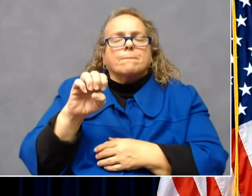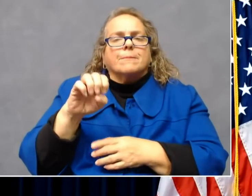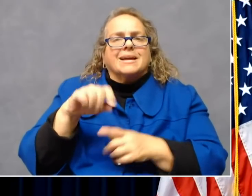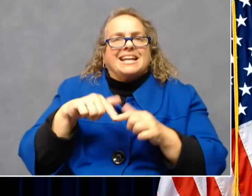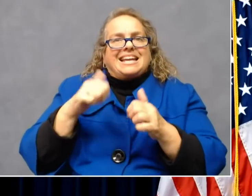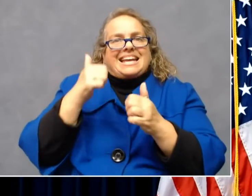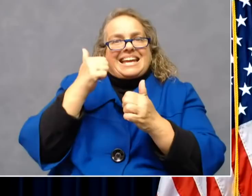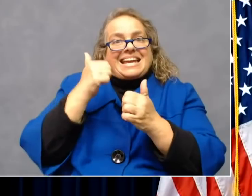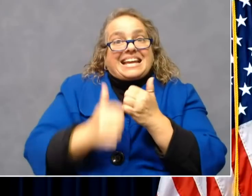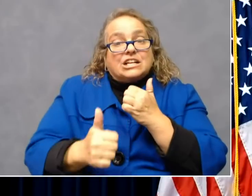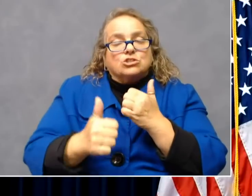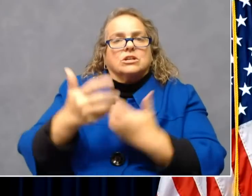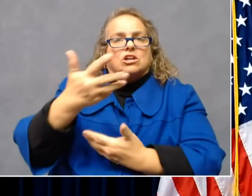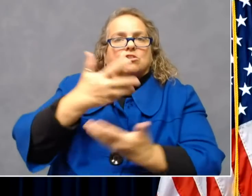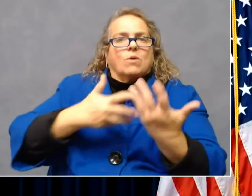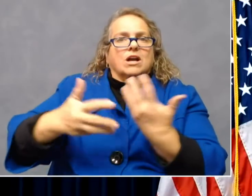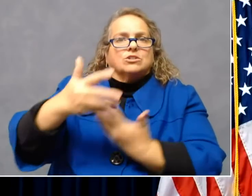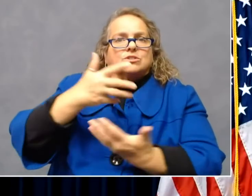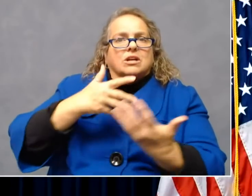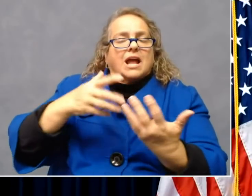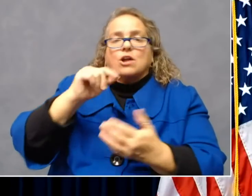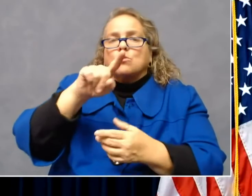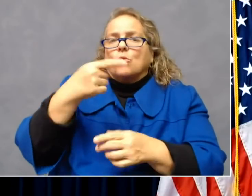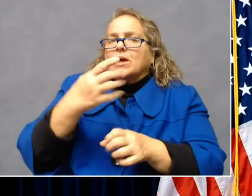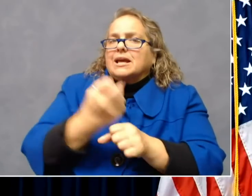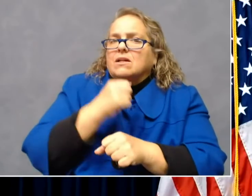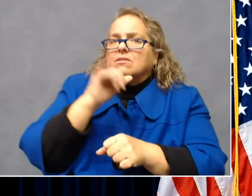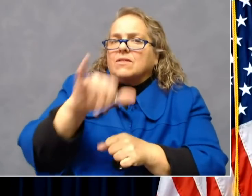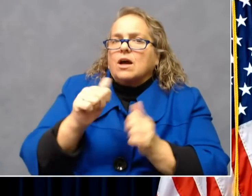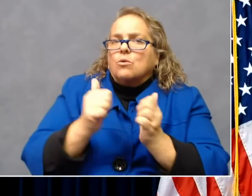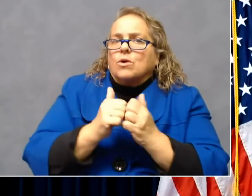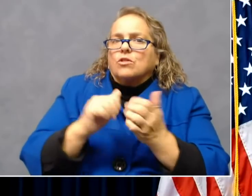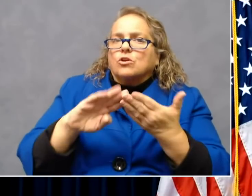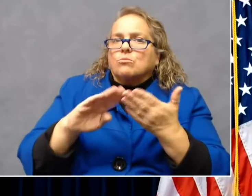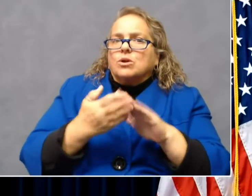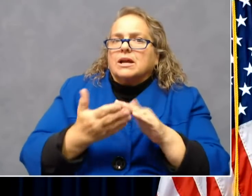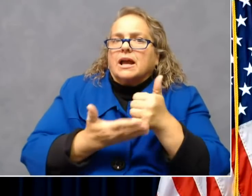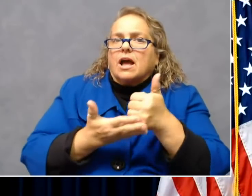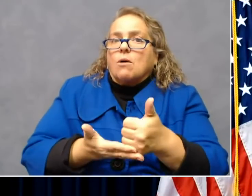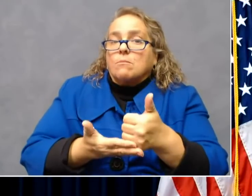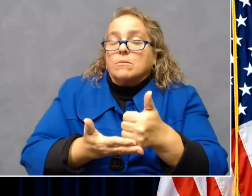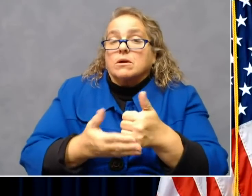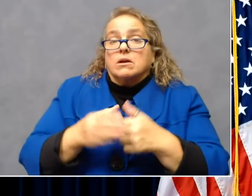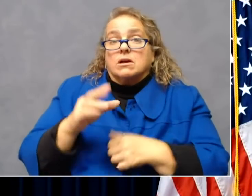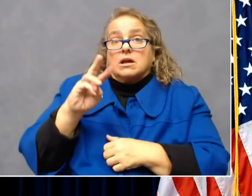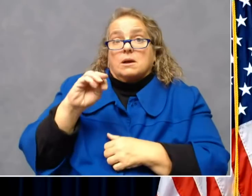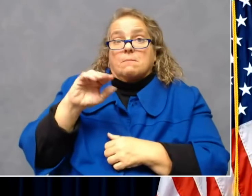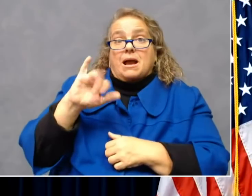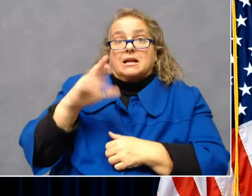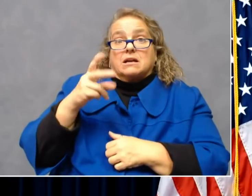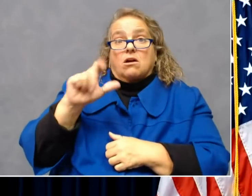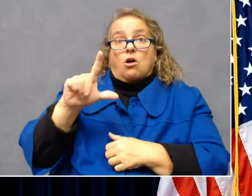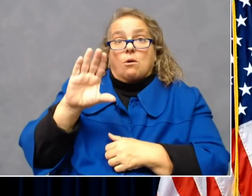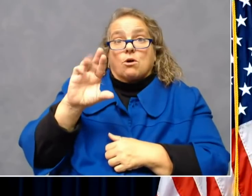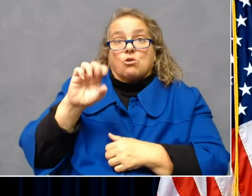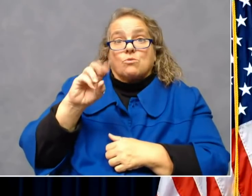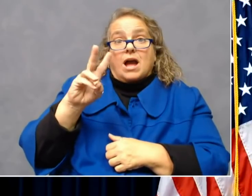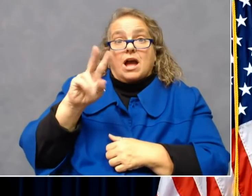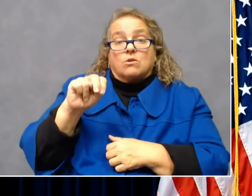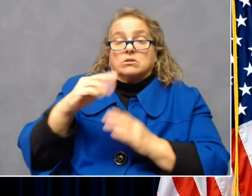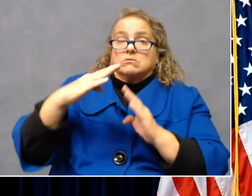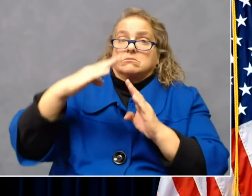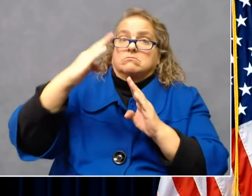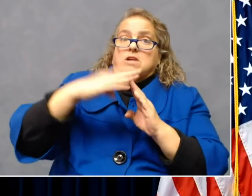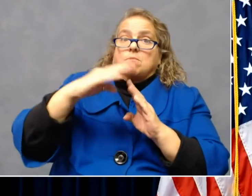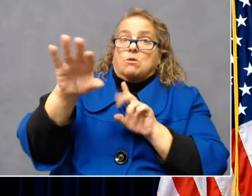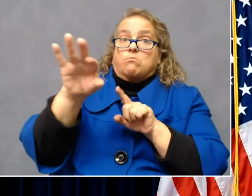only get that with the community help. Michael Brown, who is the top appointed state official, is